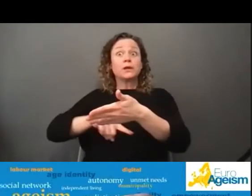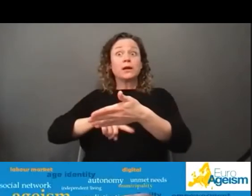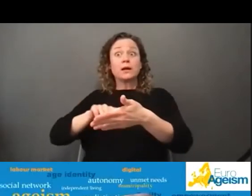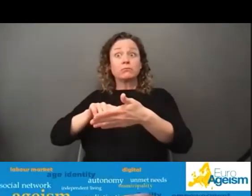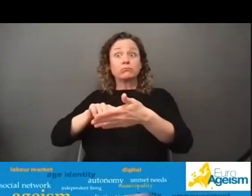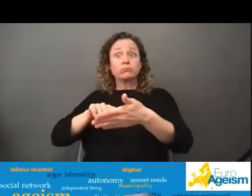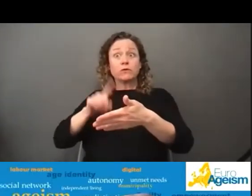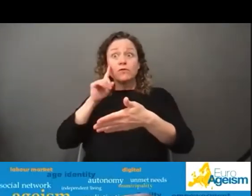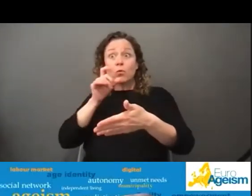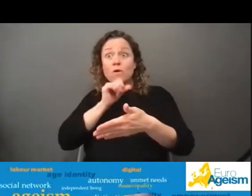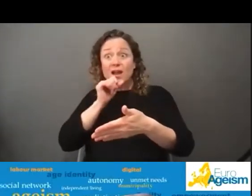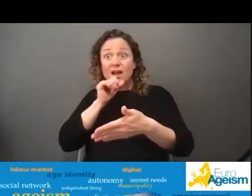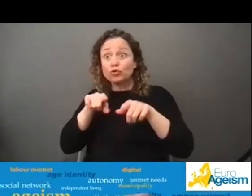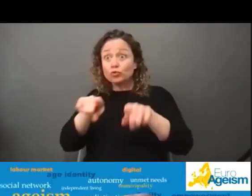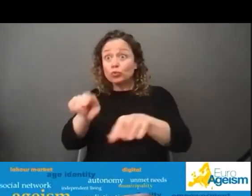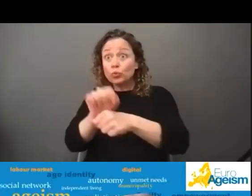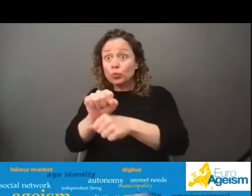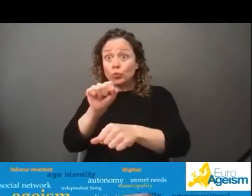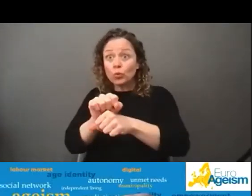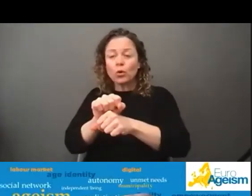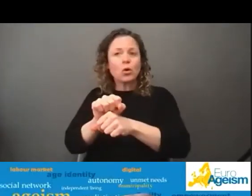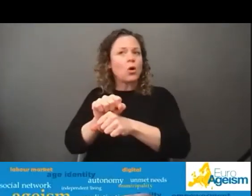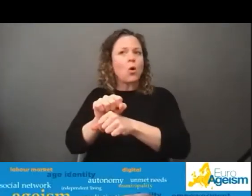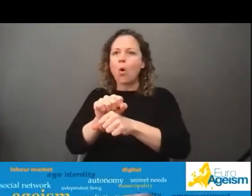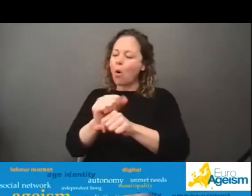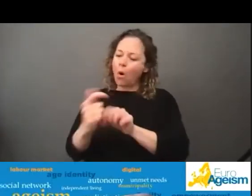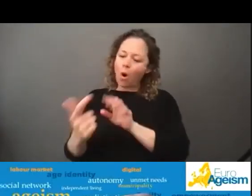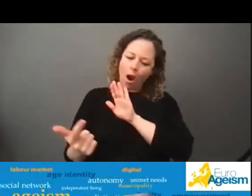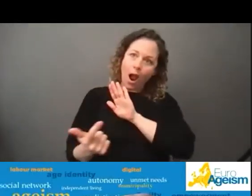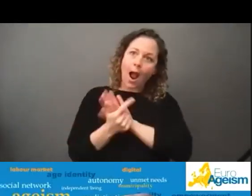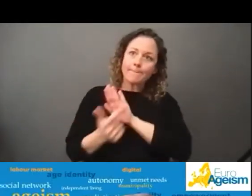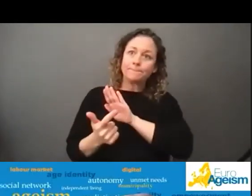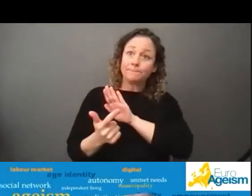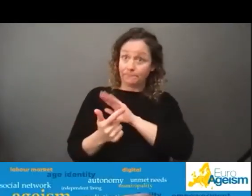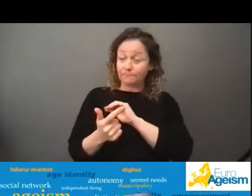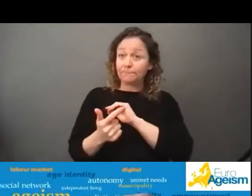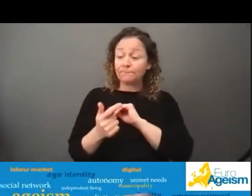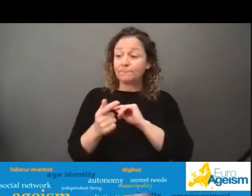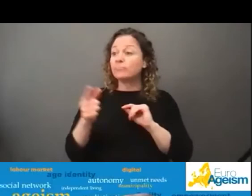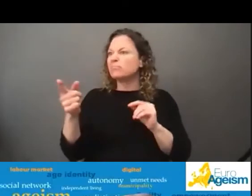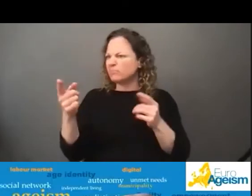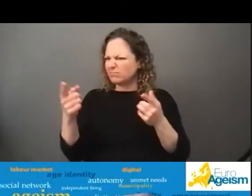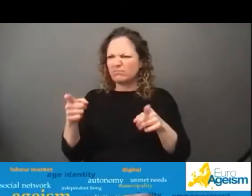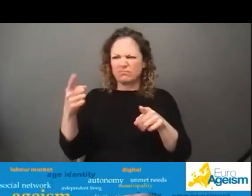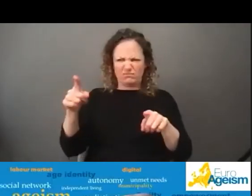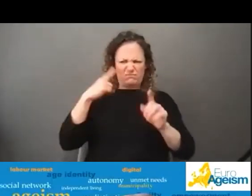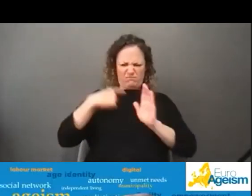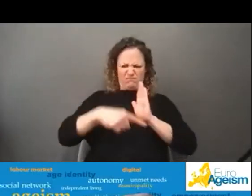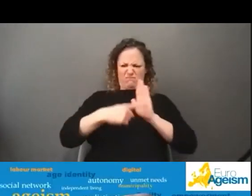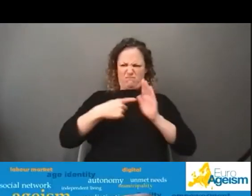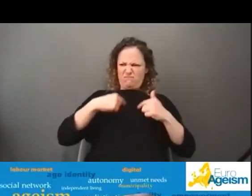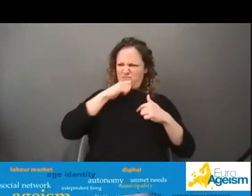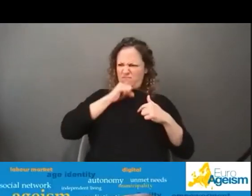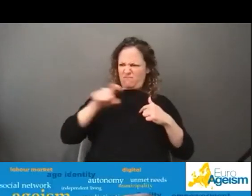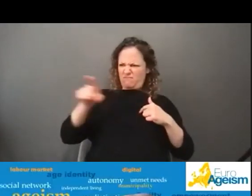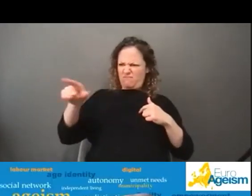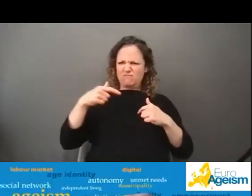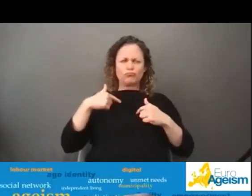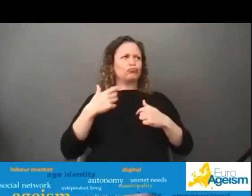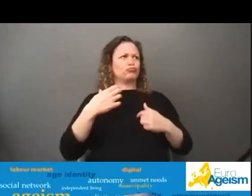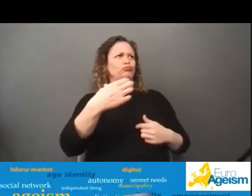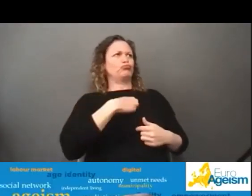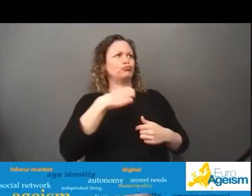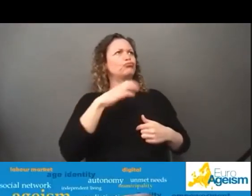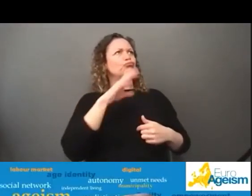that happens, someone can actually file a complaint, go through the review process. If it's